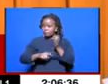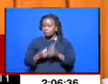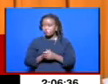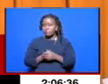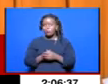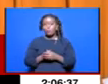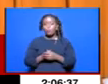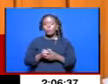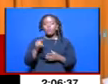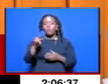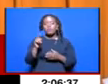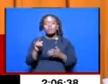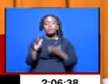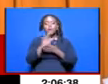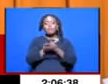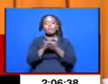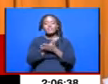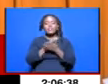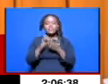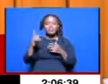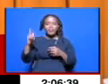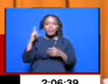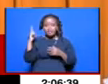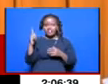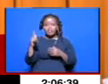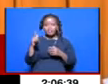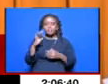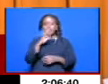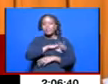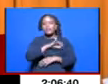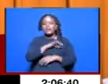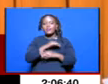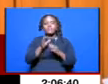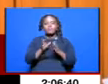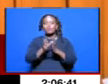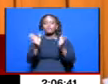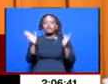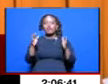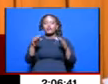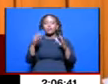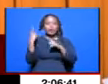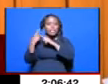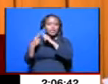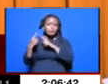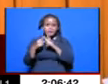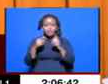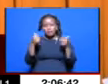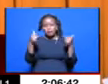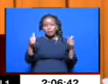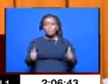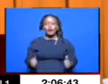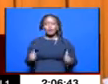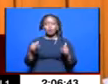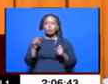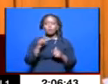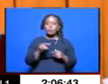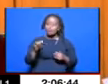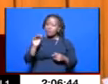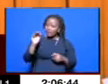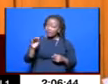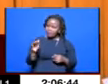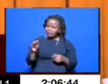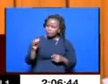of basic structure has yet to gain universal experience. And for that reason, we are asked to find that it is not